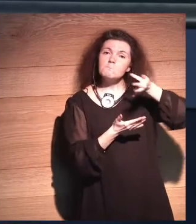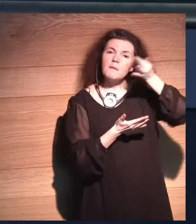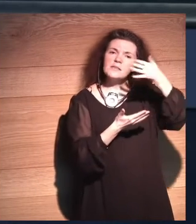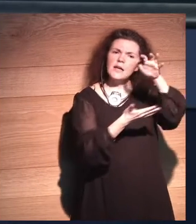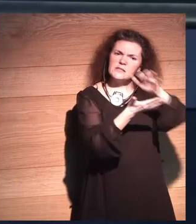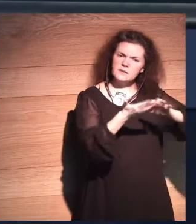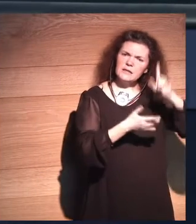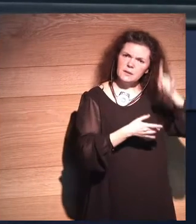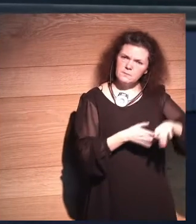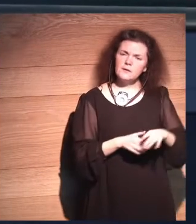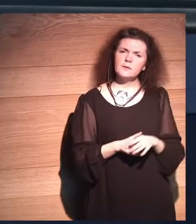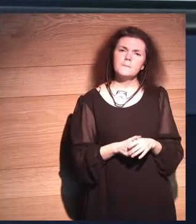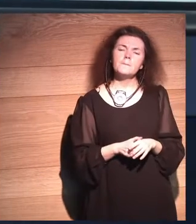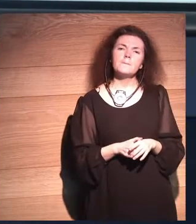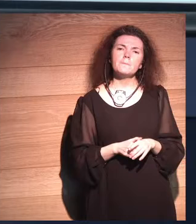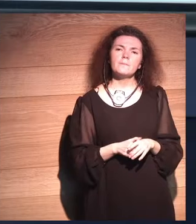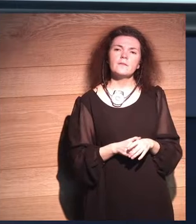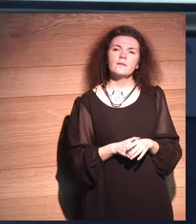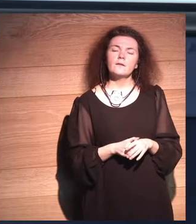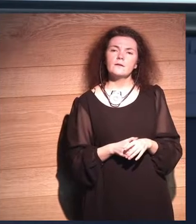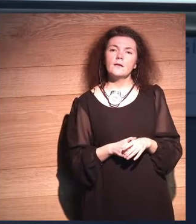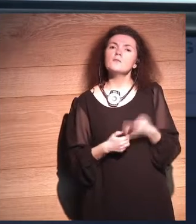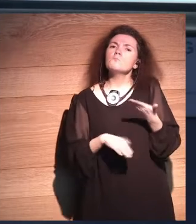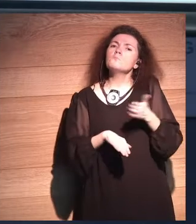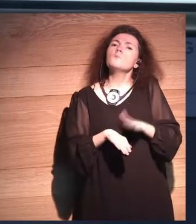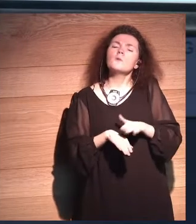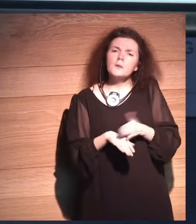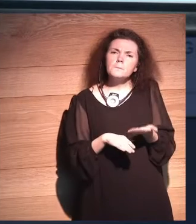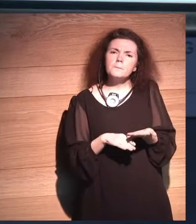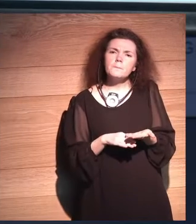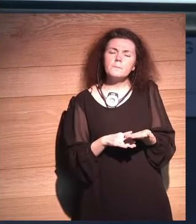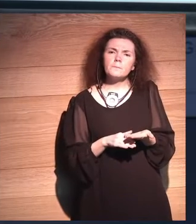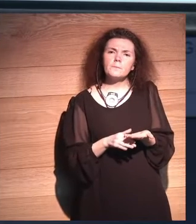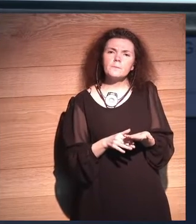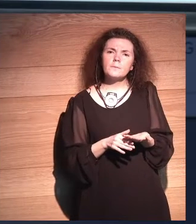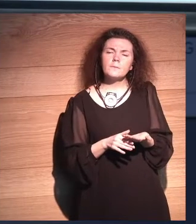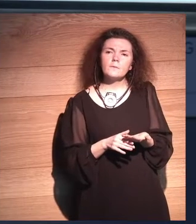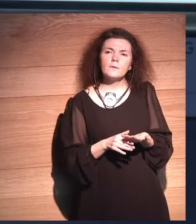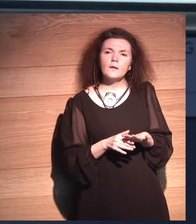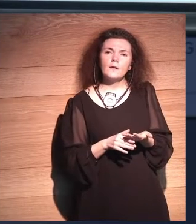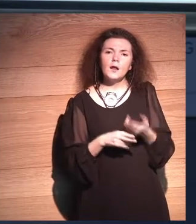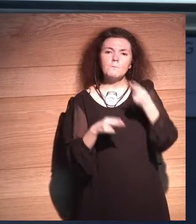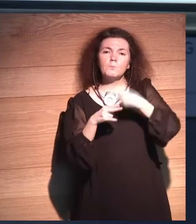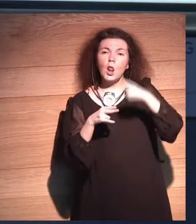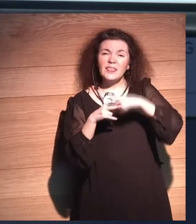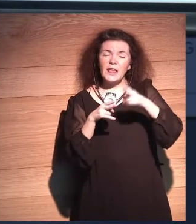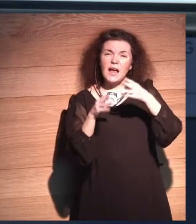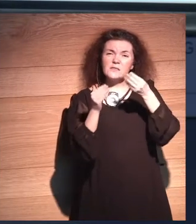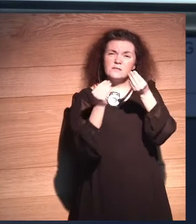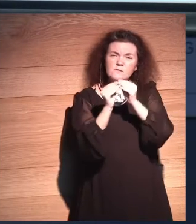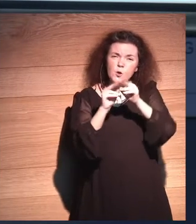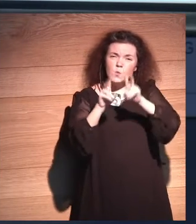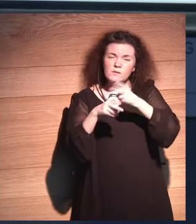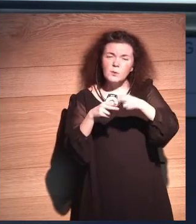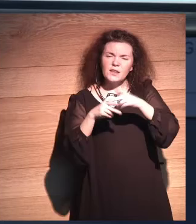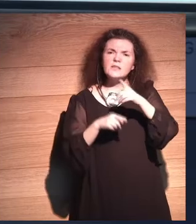you do that? Legislative lawmaking, policymaking is hard and complicated. That's precisely the